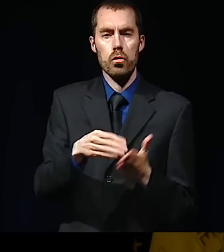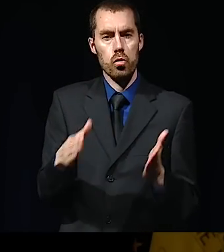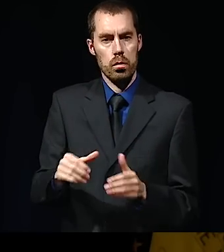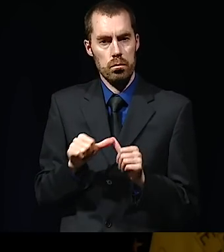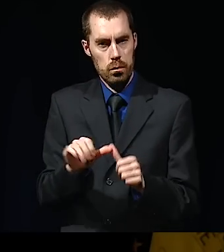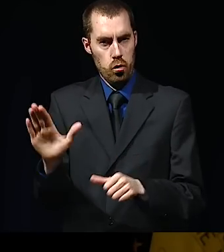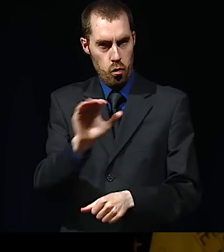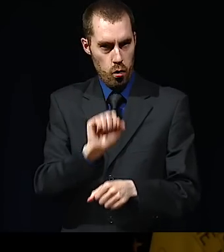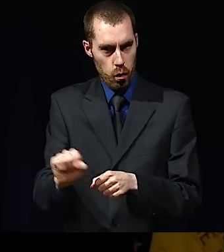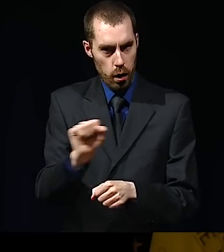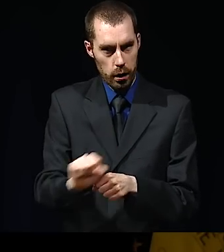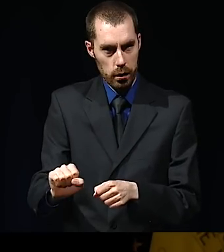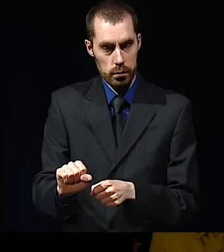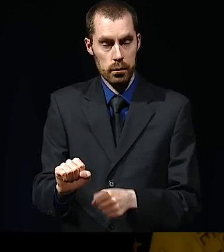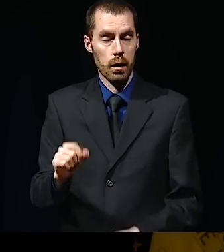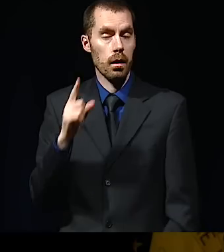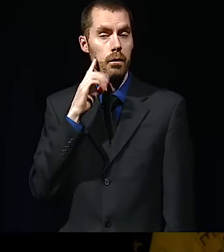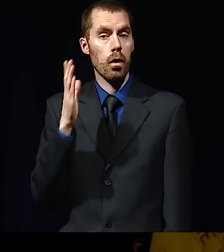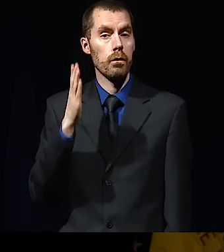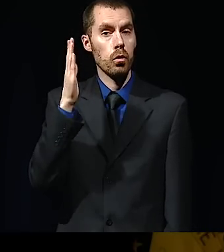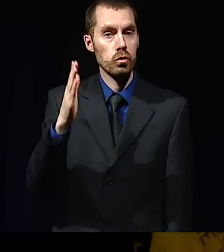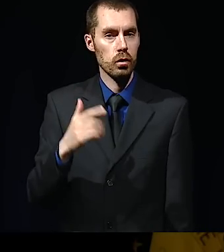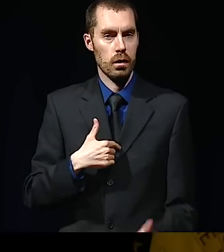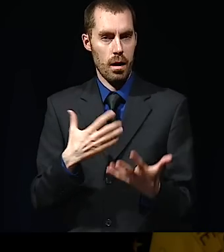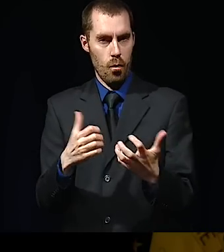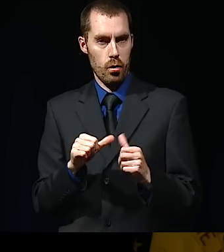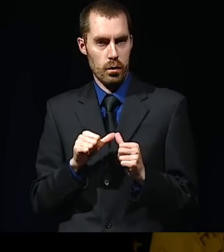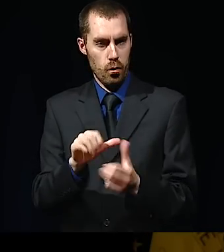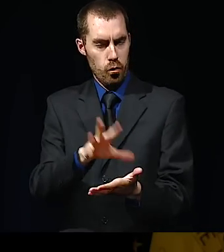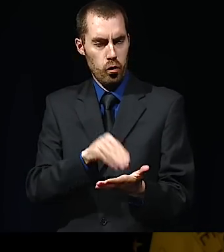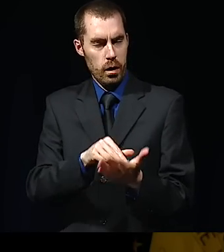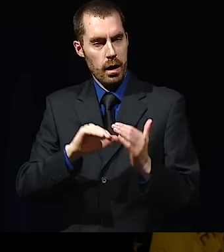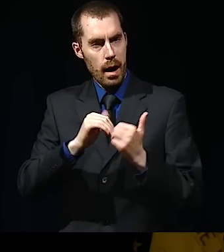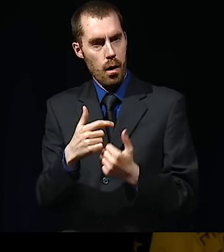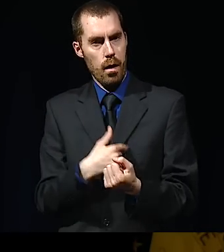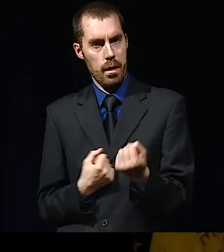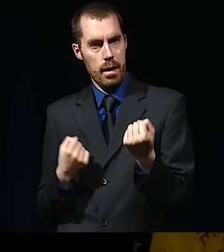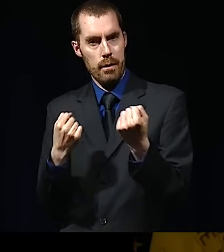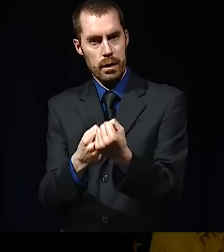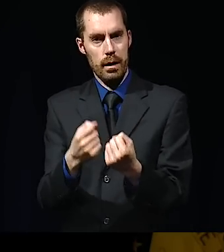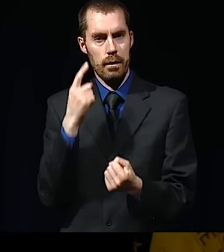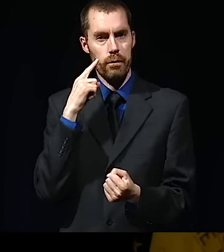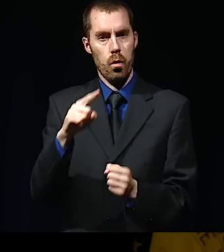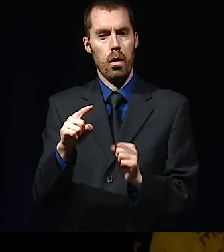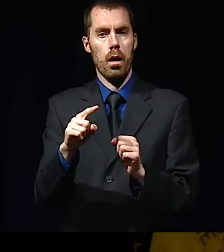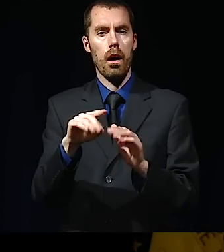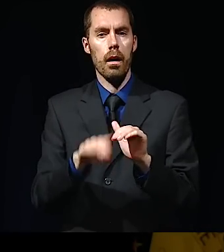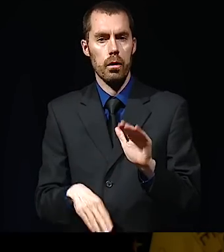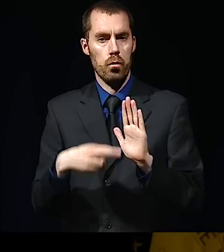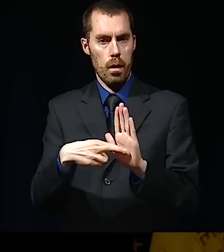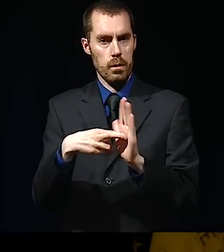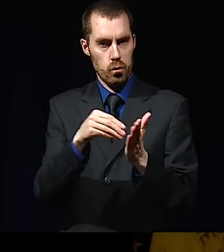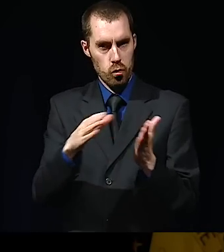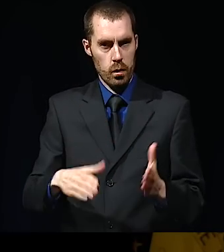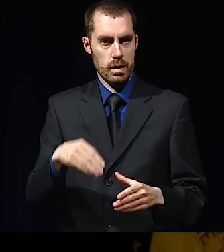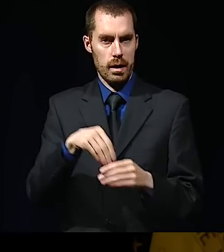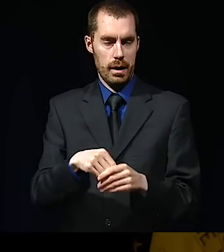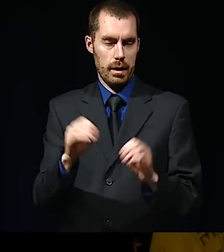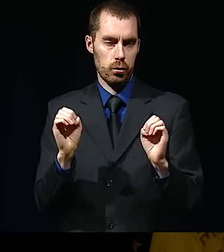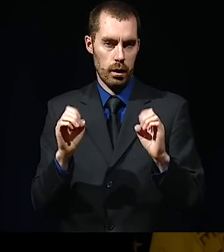begun. As for the future, I want to continue learning how I can advocate for underrepresented students in